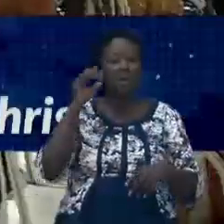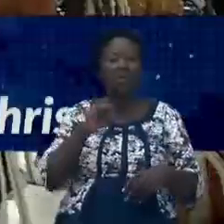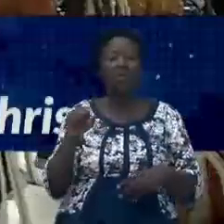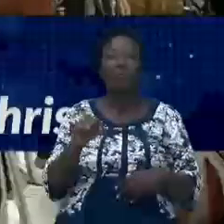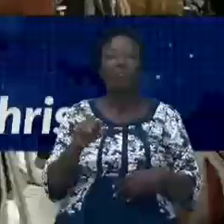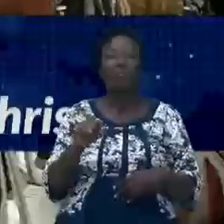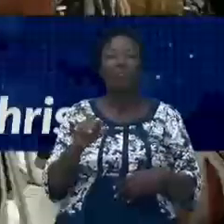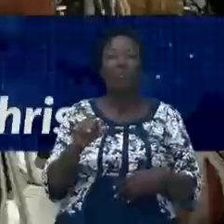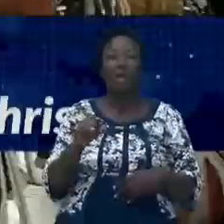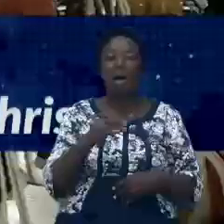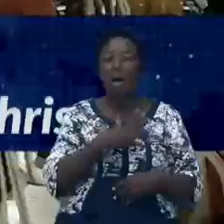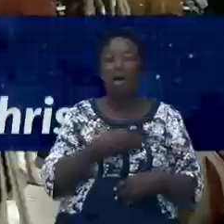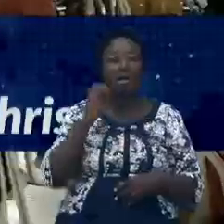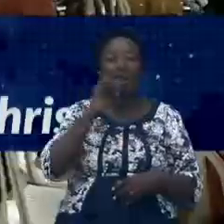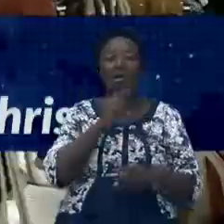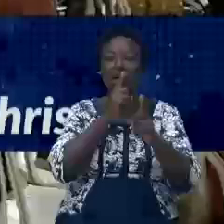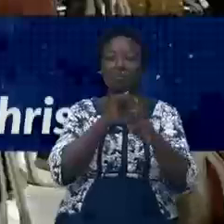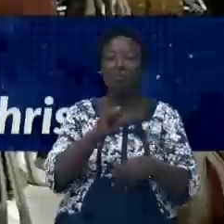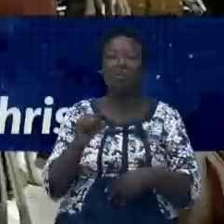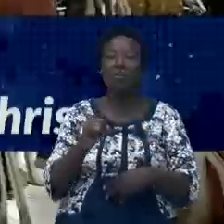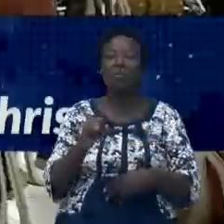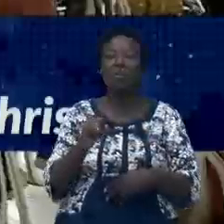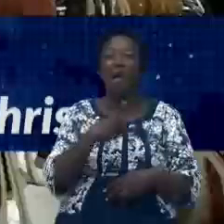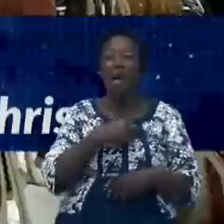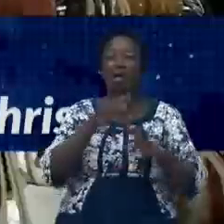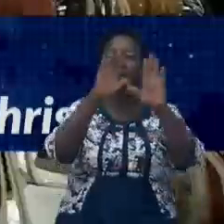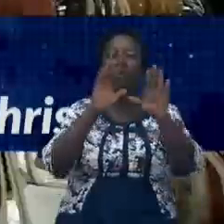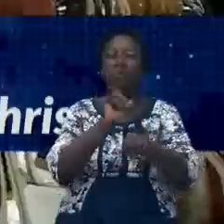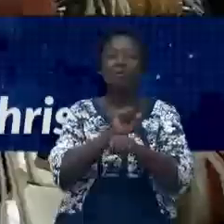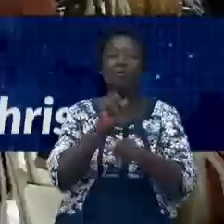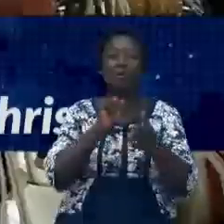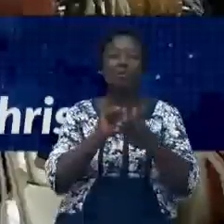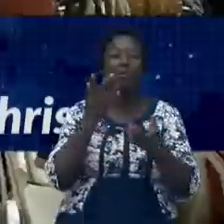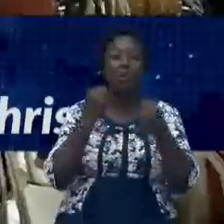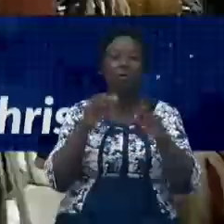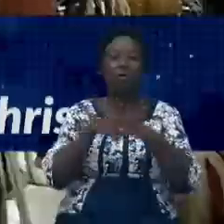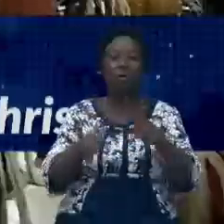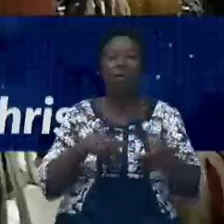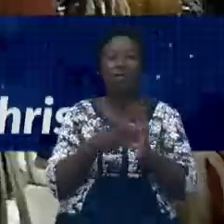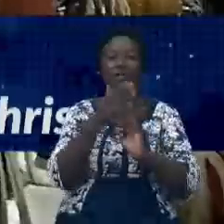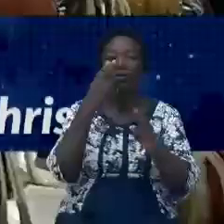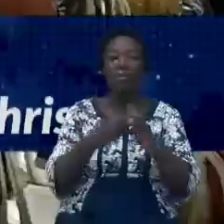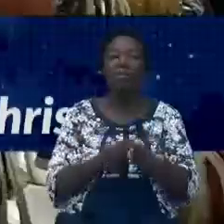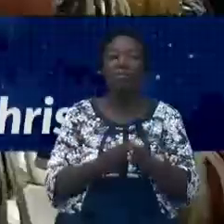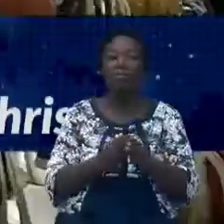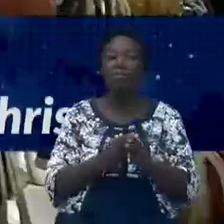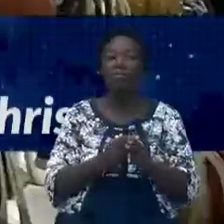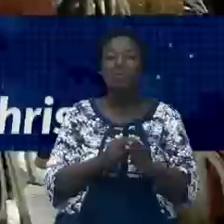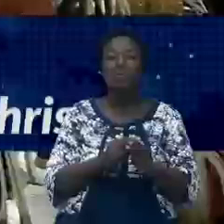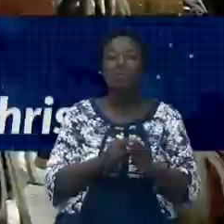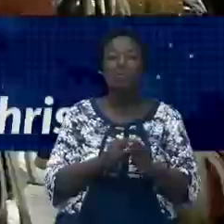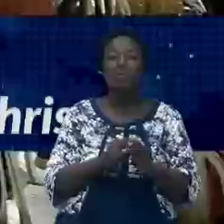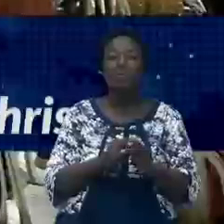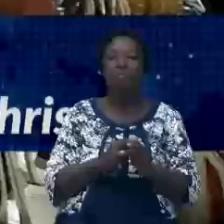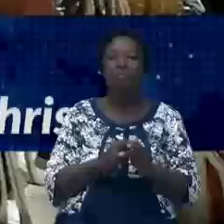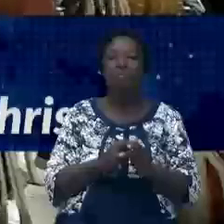Keep on praying, the Lord is hearing and is answering, and miracles will attend